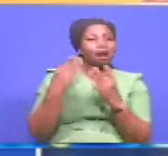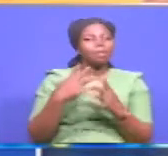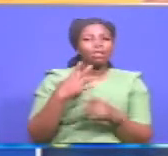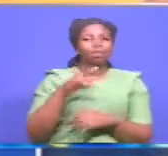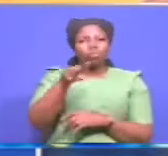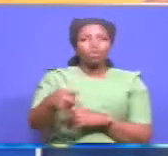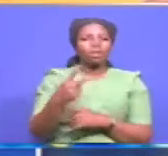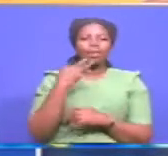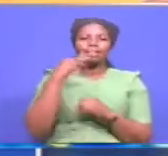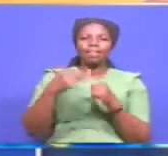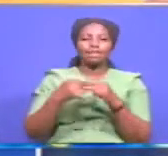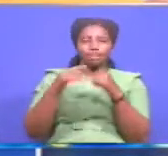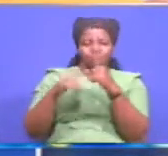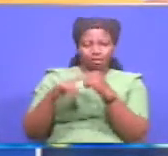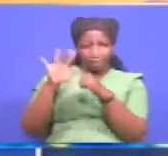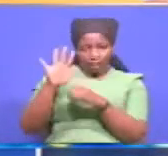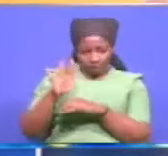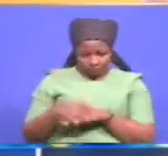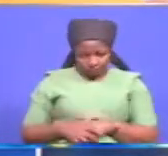2,865.